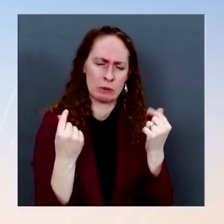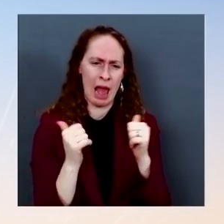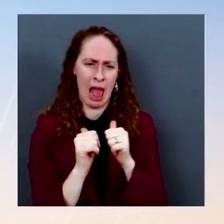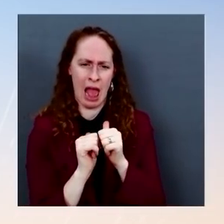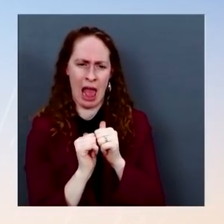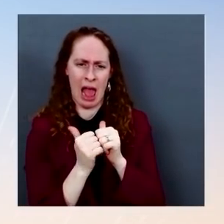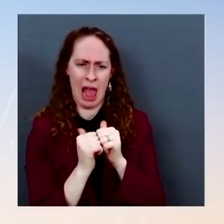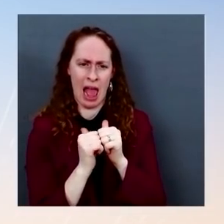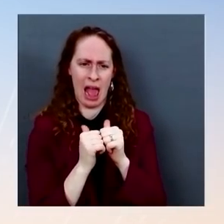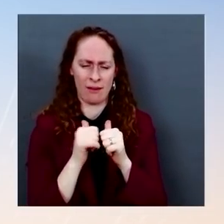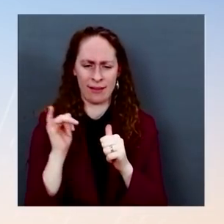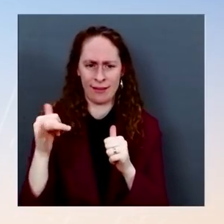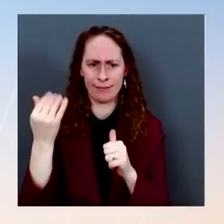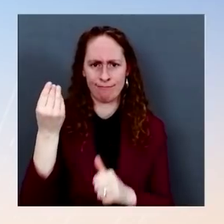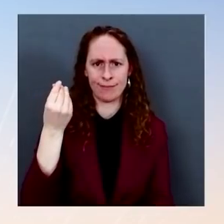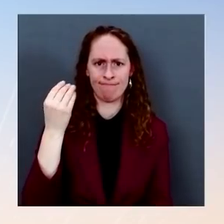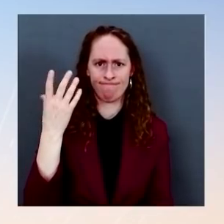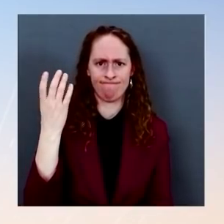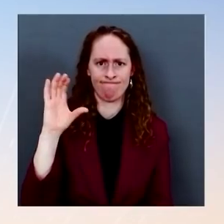think